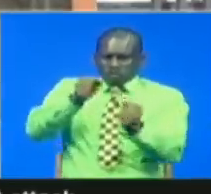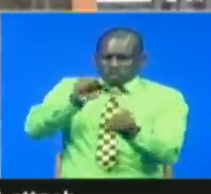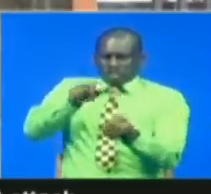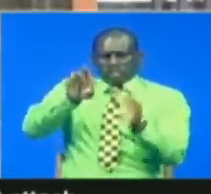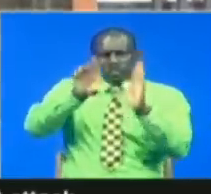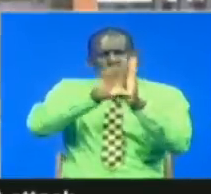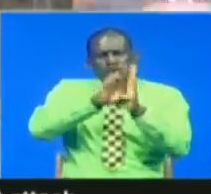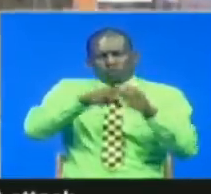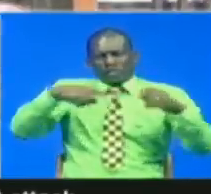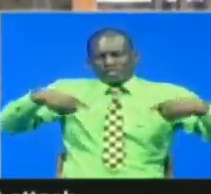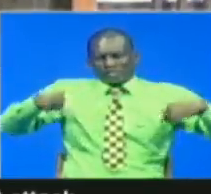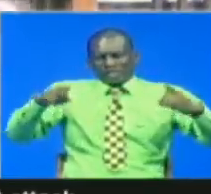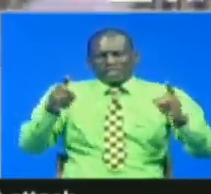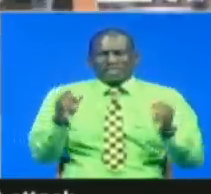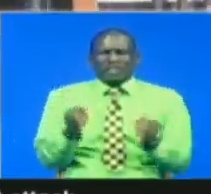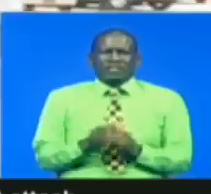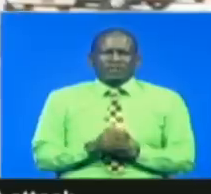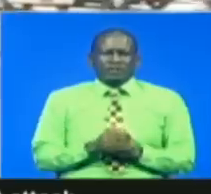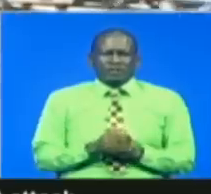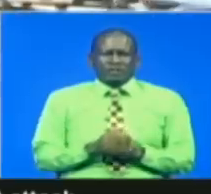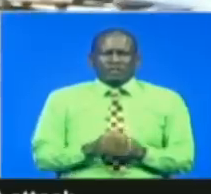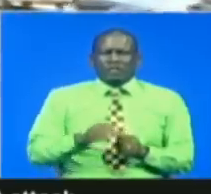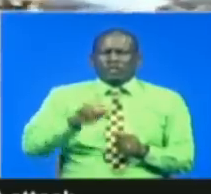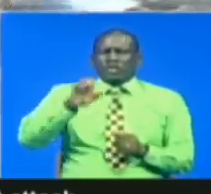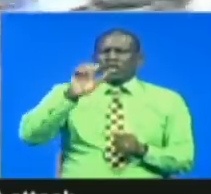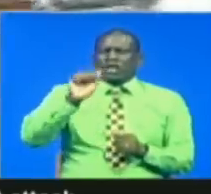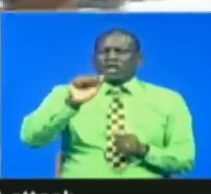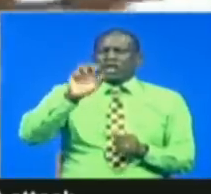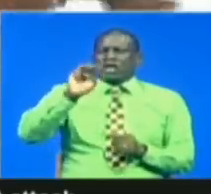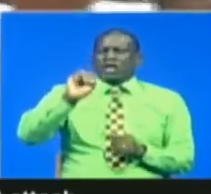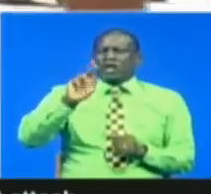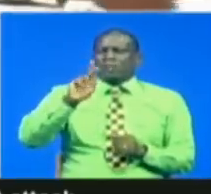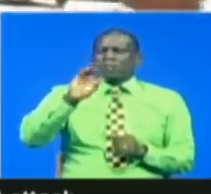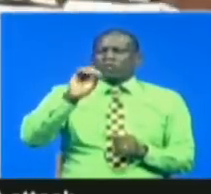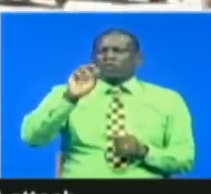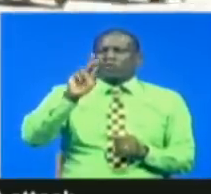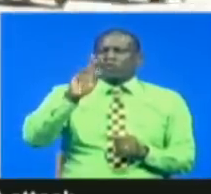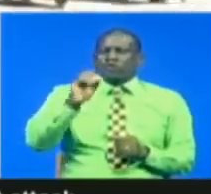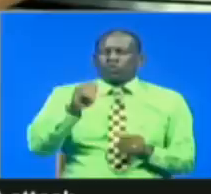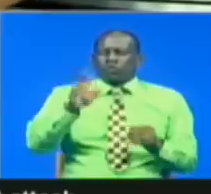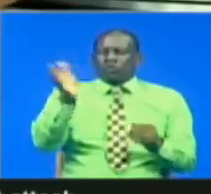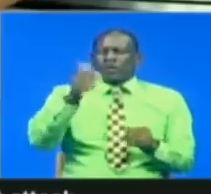will yield any fruit. Julians Amboko, NTV.